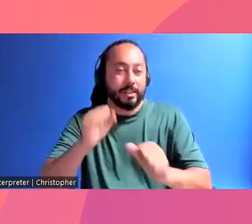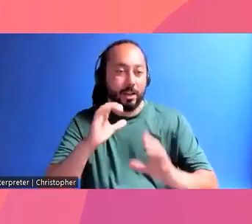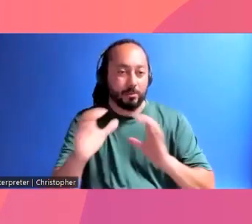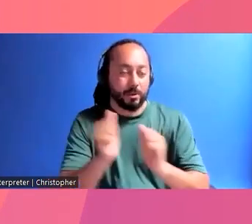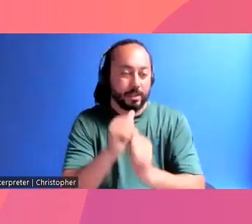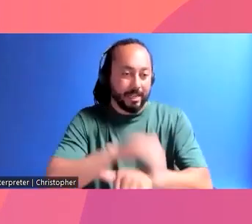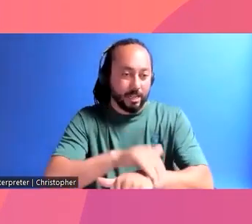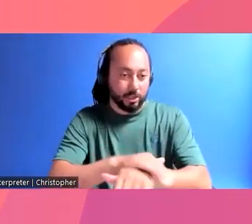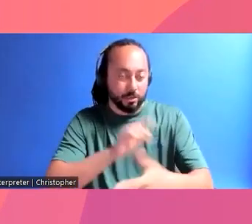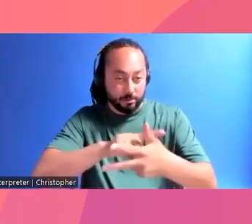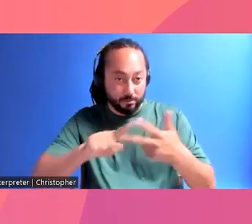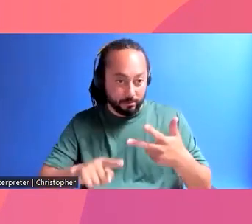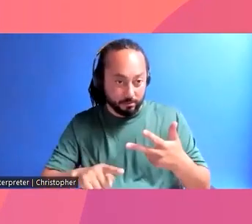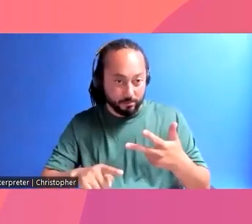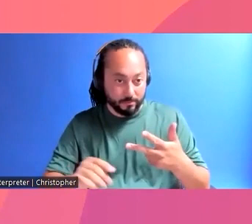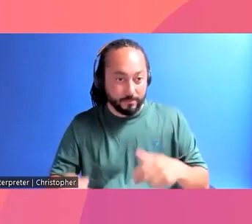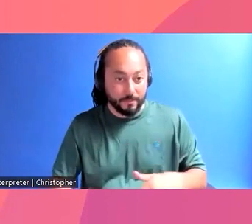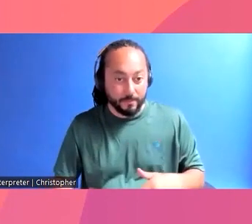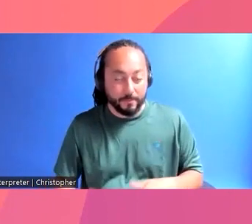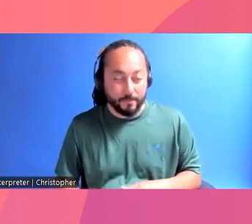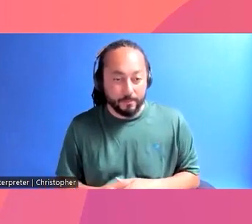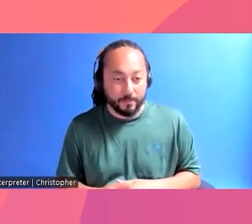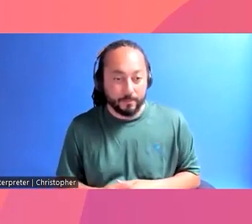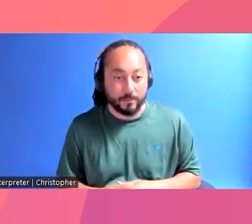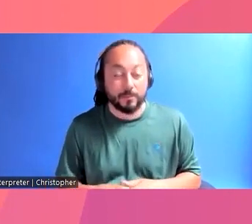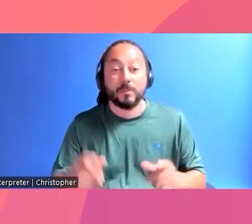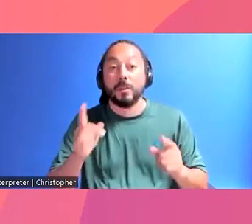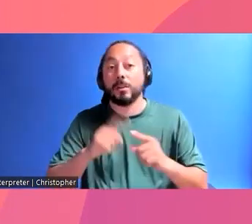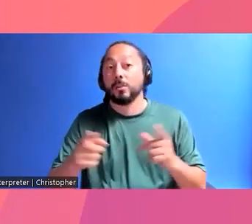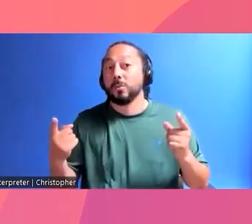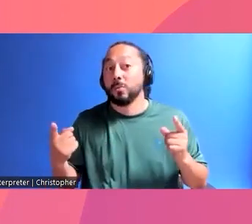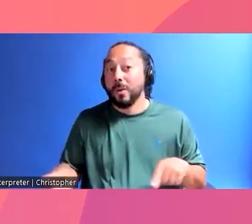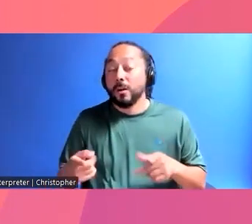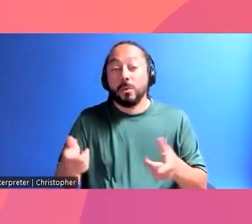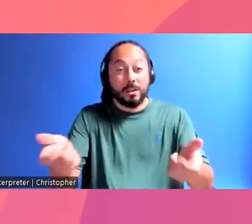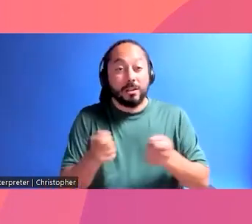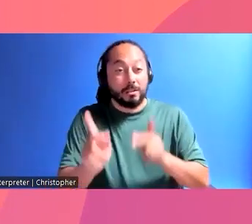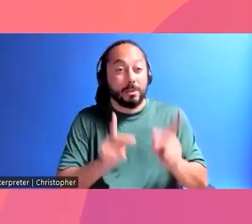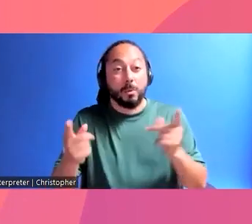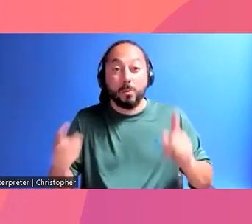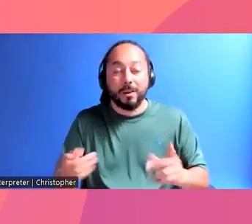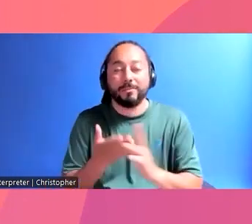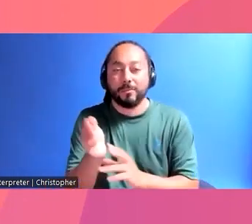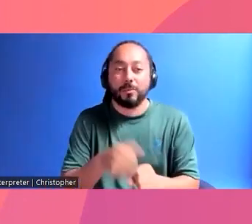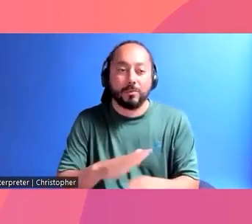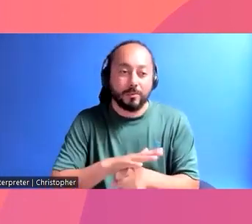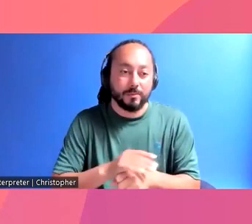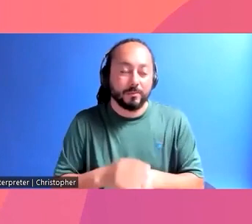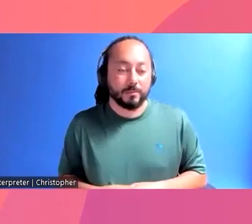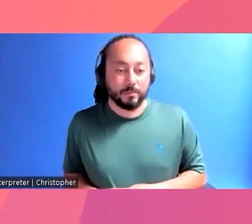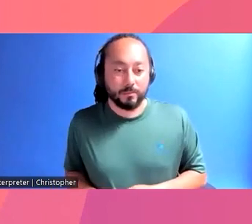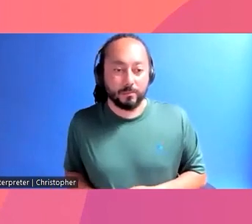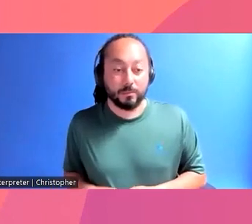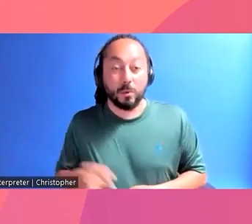conducted this participant recruitment during the time of COVID. And one of the categories of participants